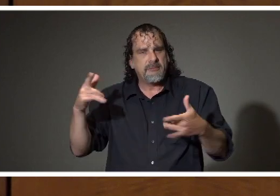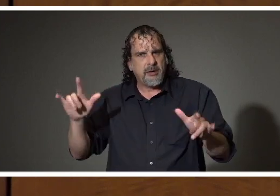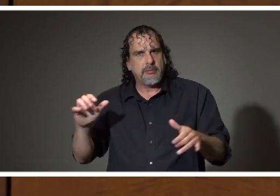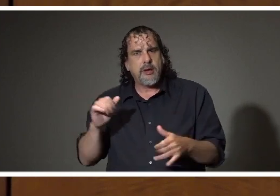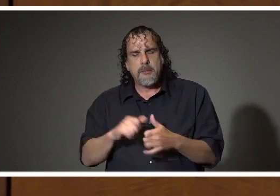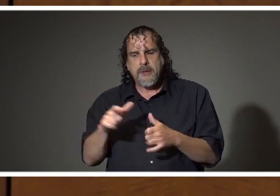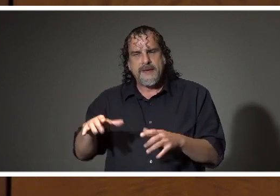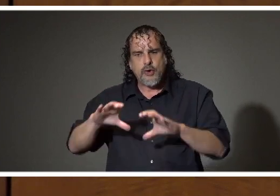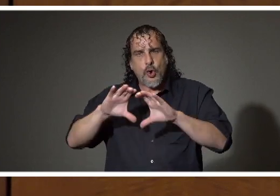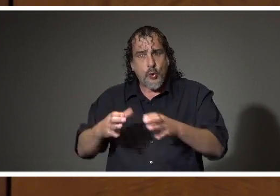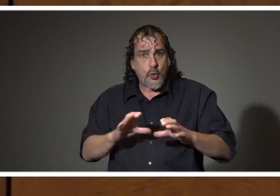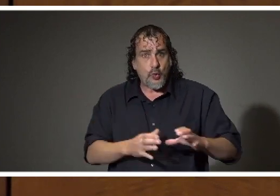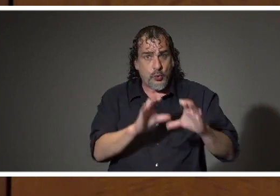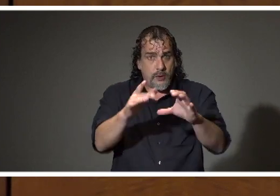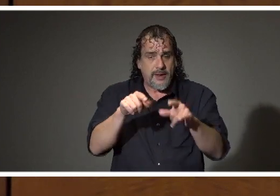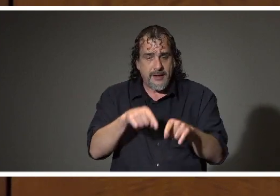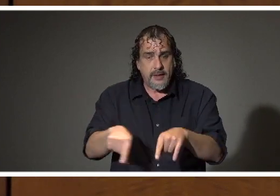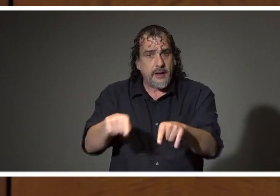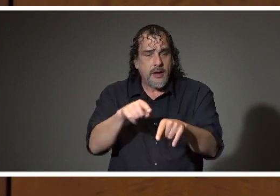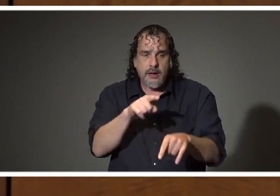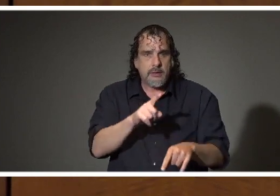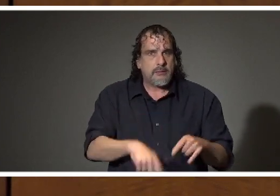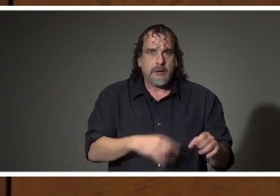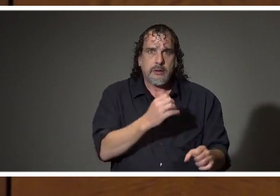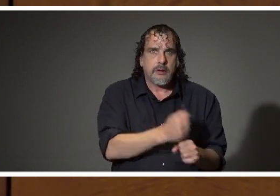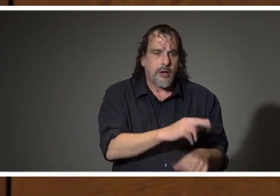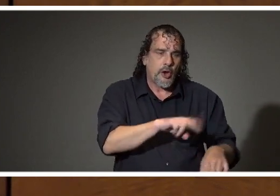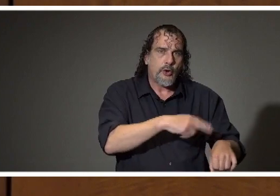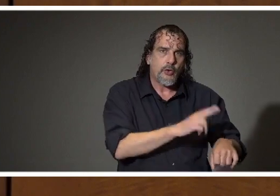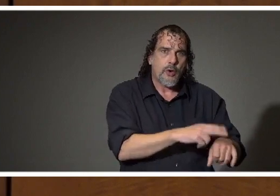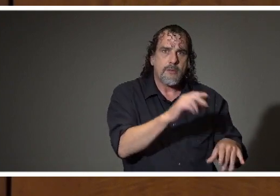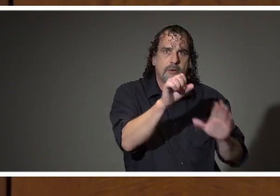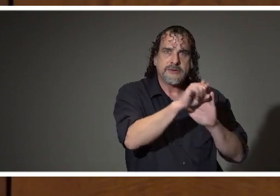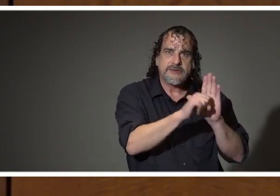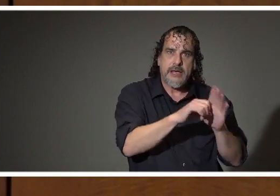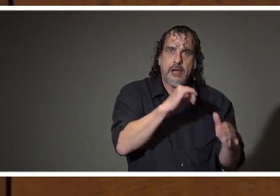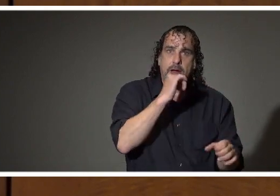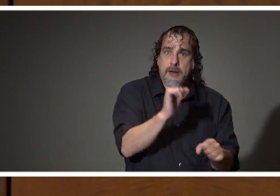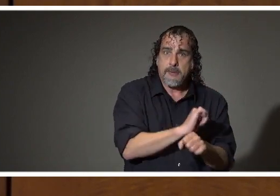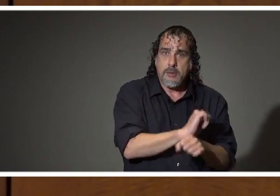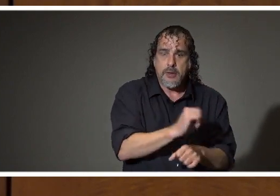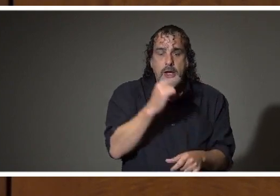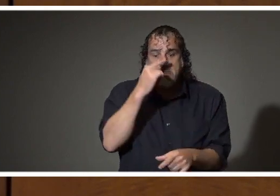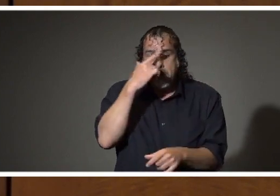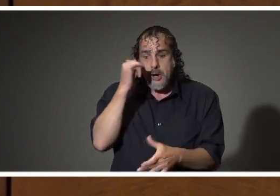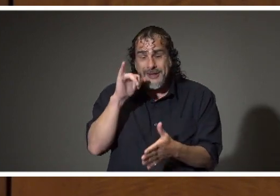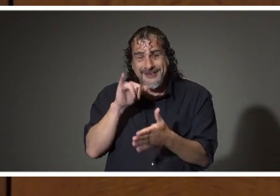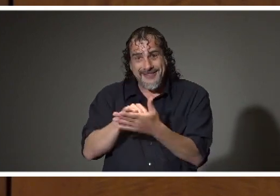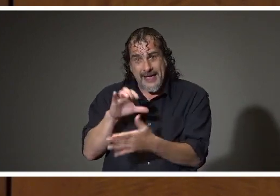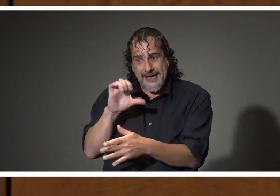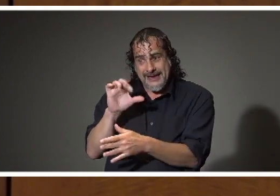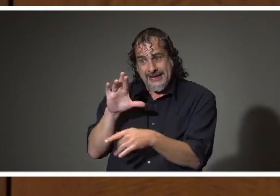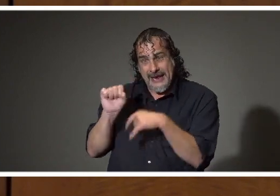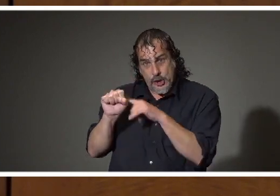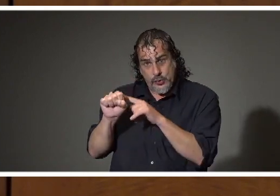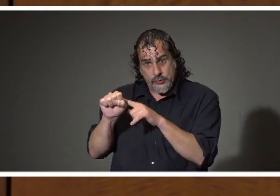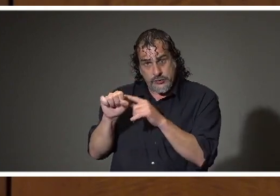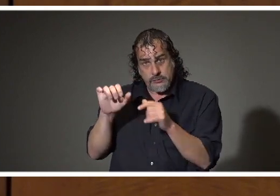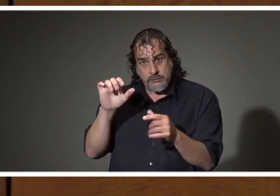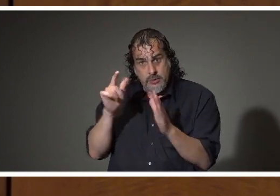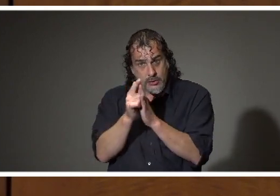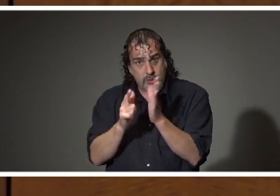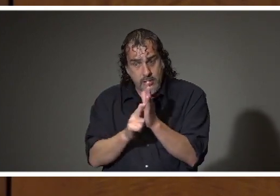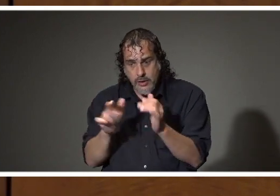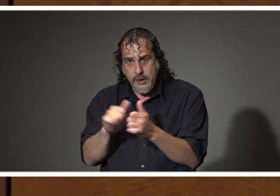groups that would not necessarily have been eligible for state unemployment. But because of the CARES Act, because of this pandemic, this is